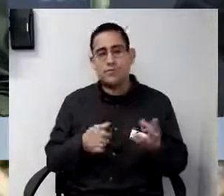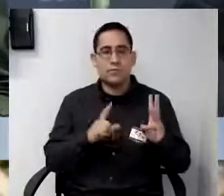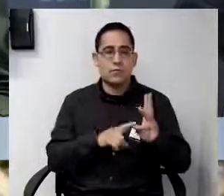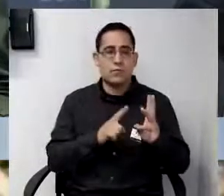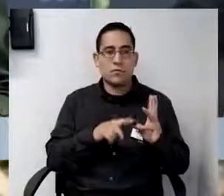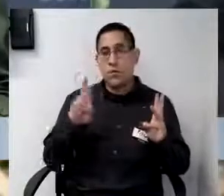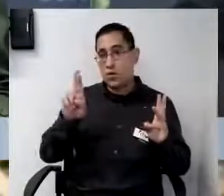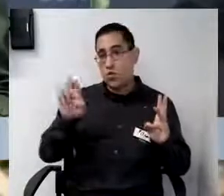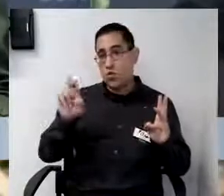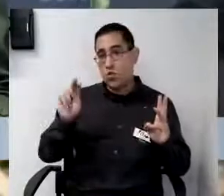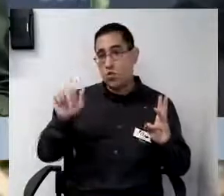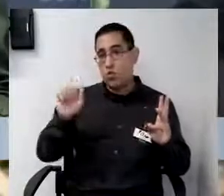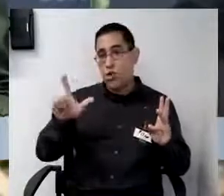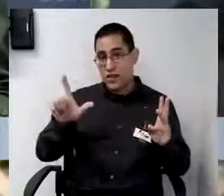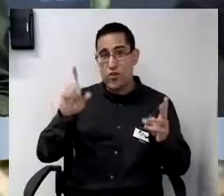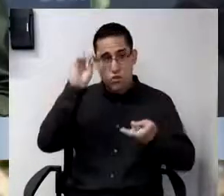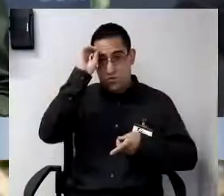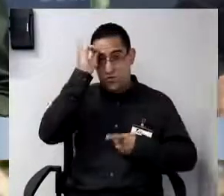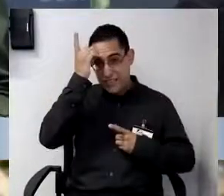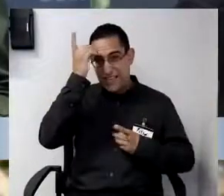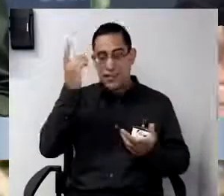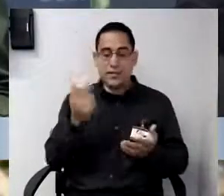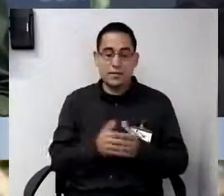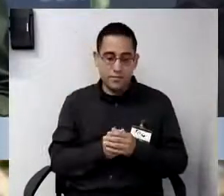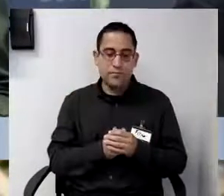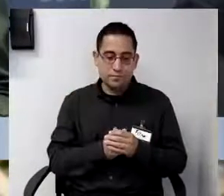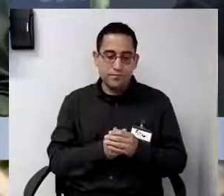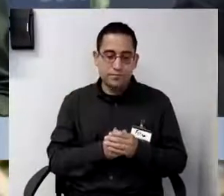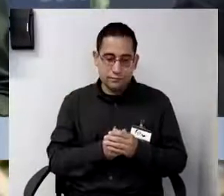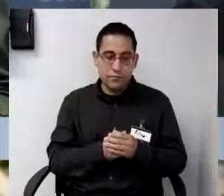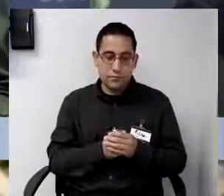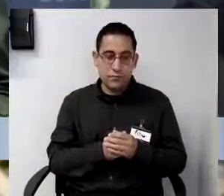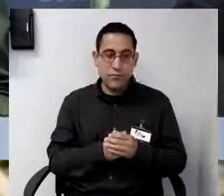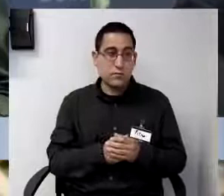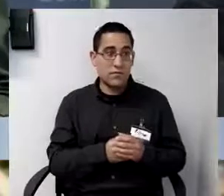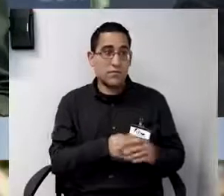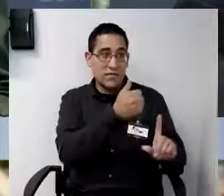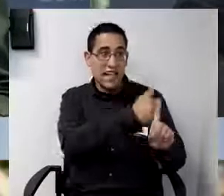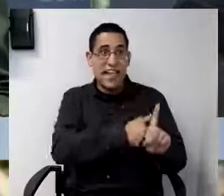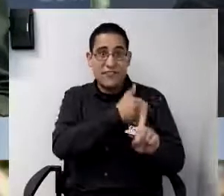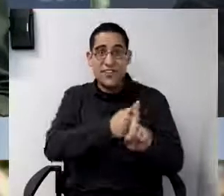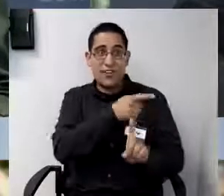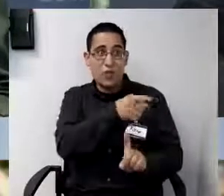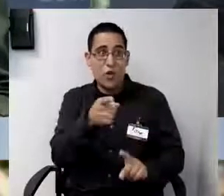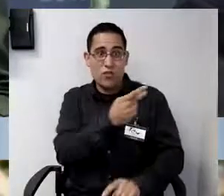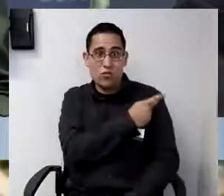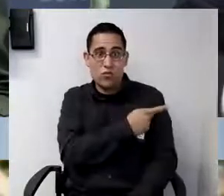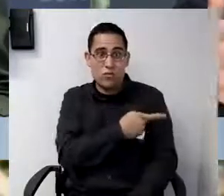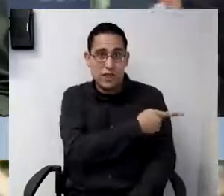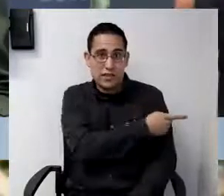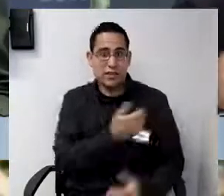renal disease. Every one of those patients had one of those underlying